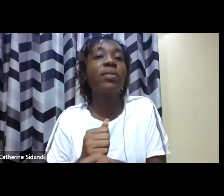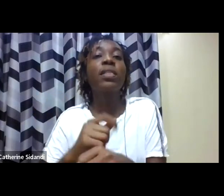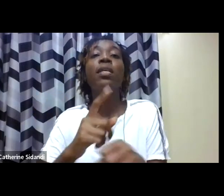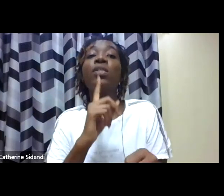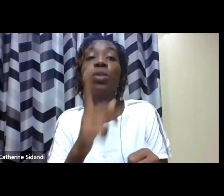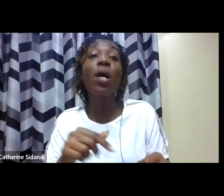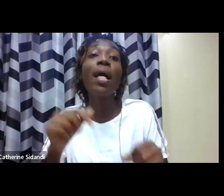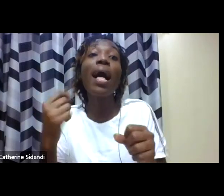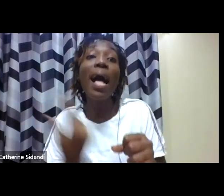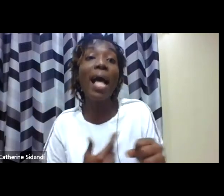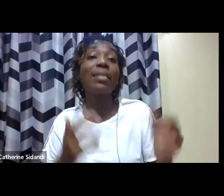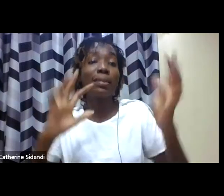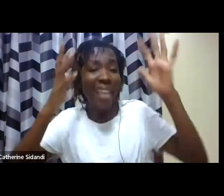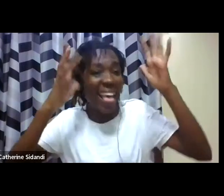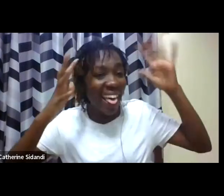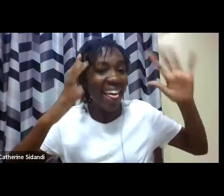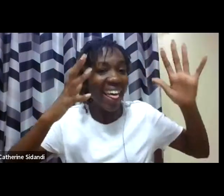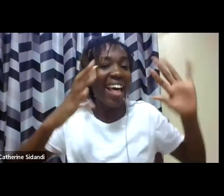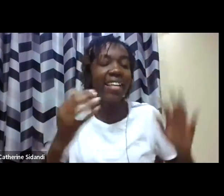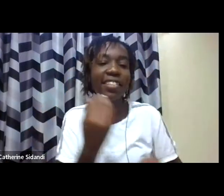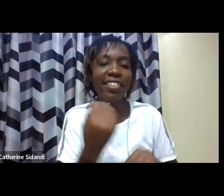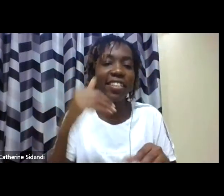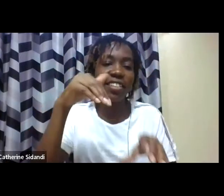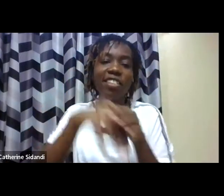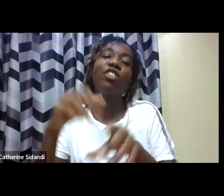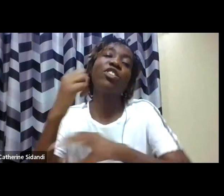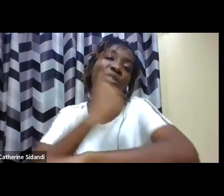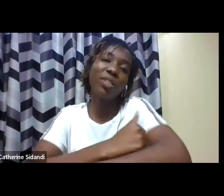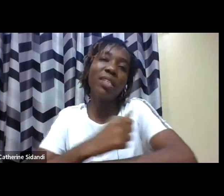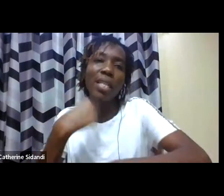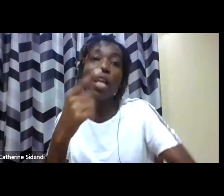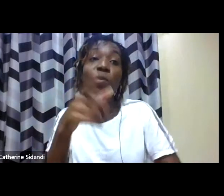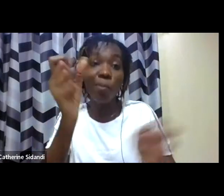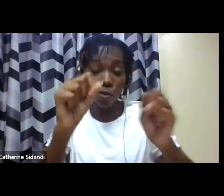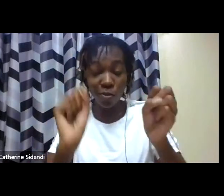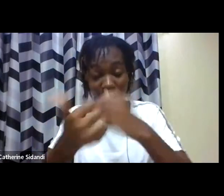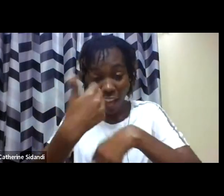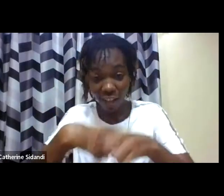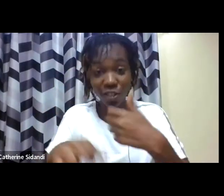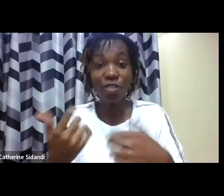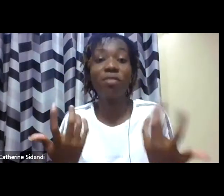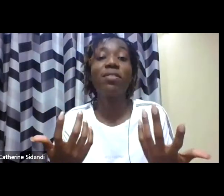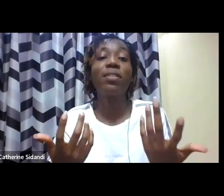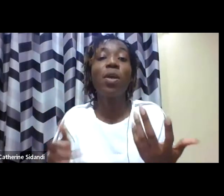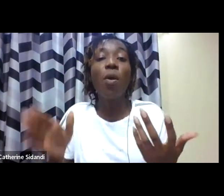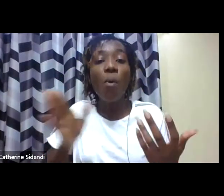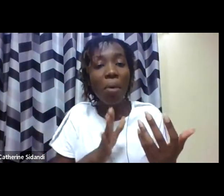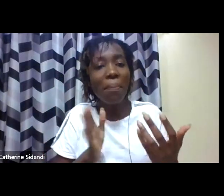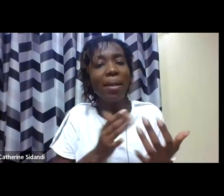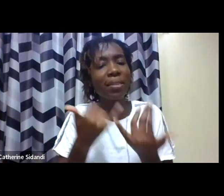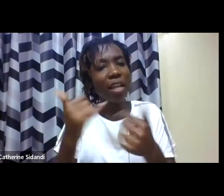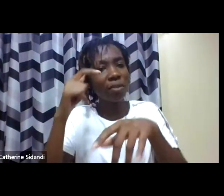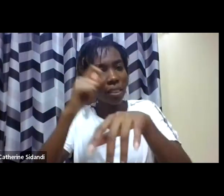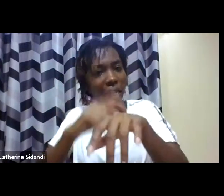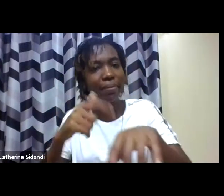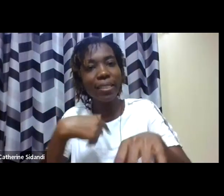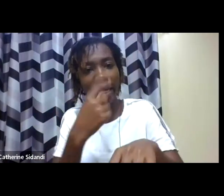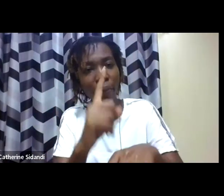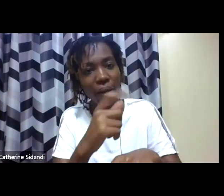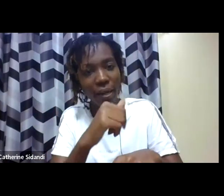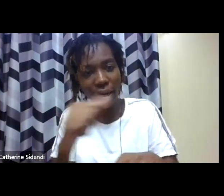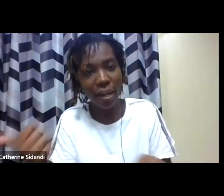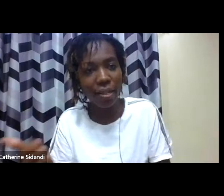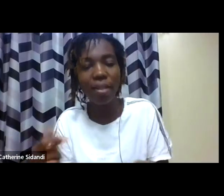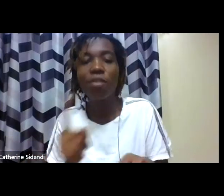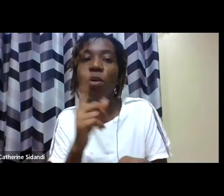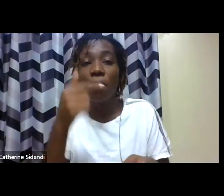our children in school, telling them you can do it. Women, it's time we also tell each other. And because we don't